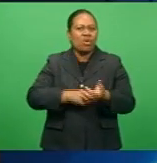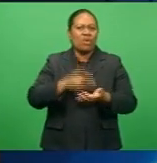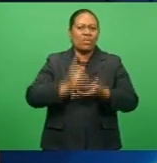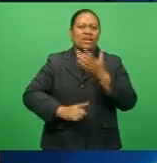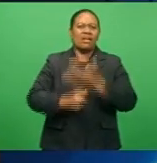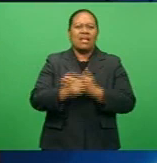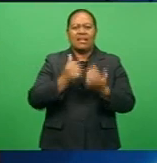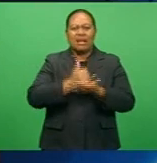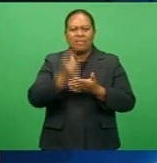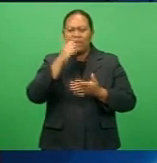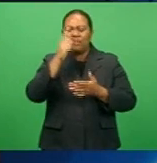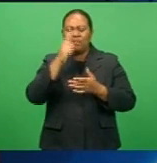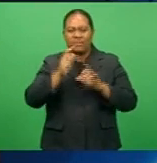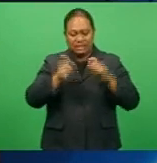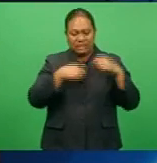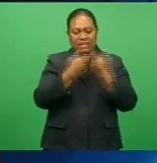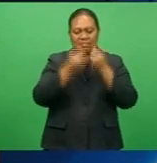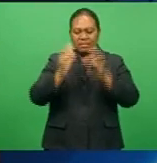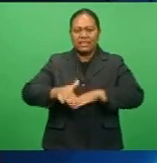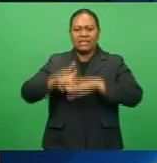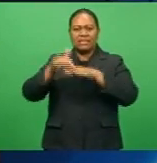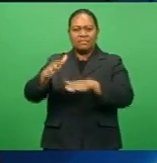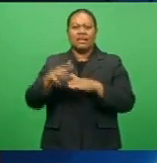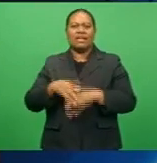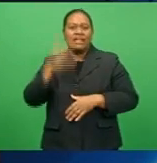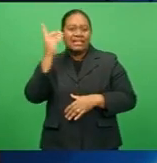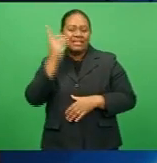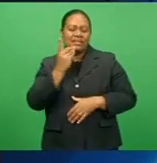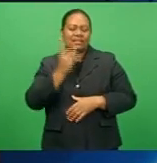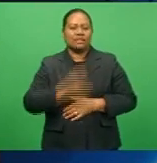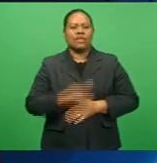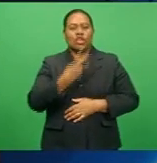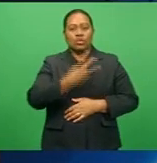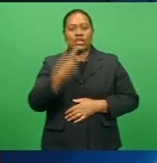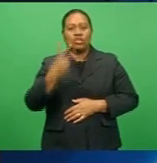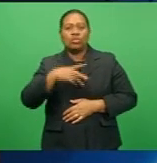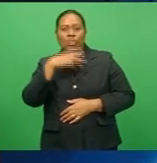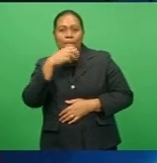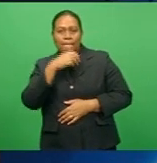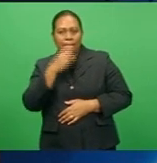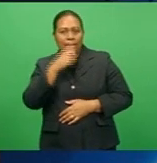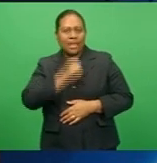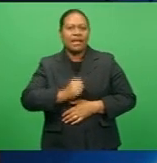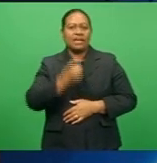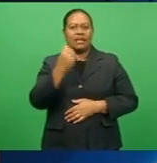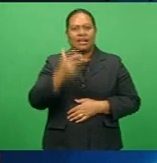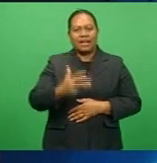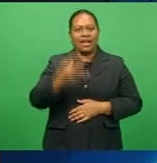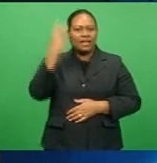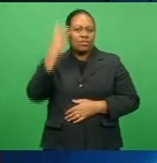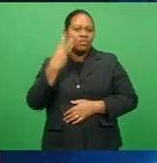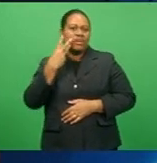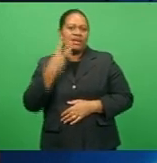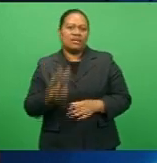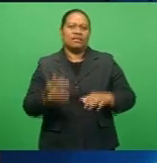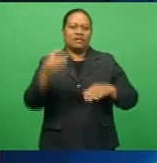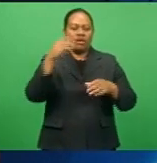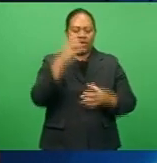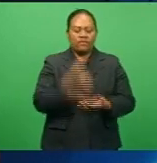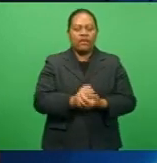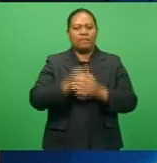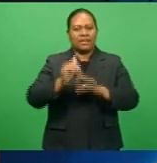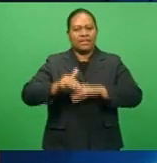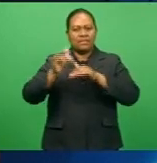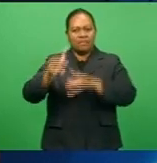of participating teams in the Digicel Weekly League. 22 men's and 9 women's teams have confirmed their participation this year,